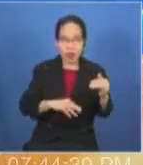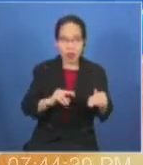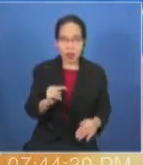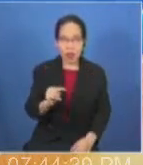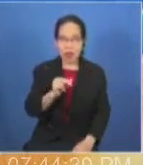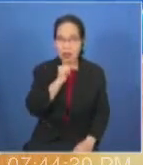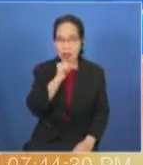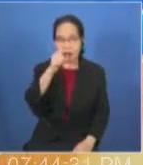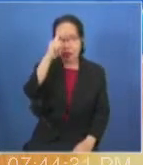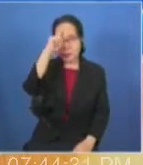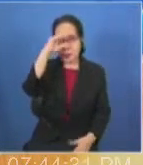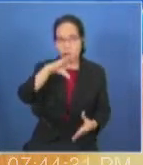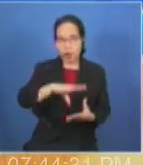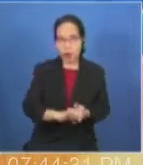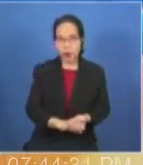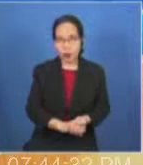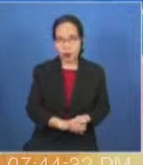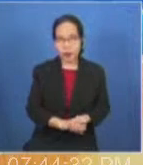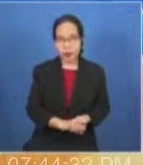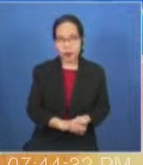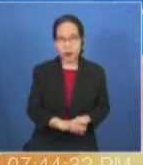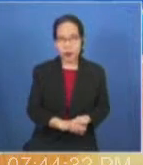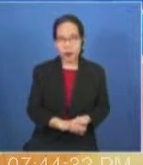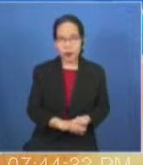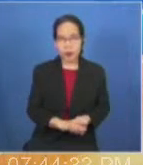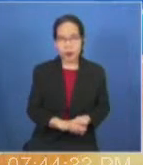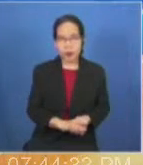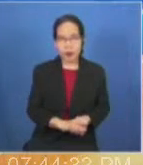than an infidel.